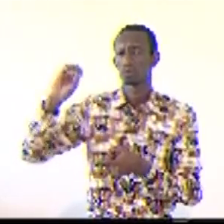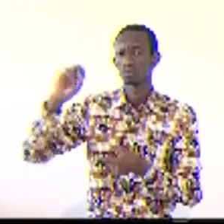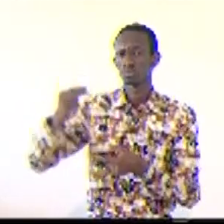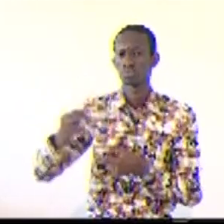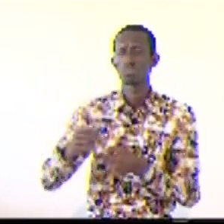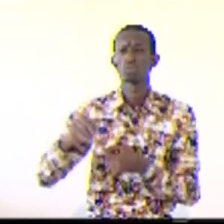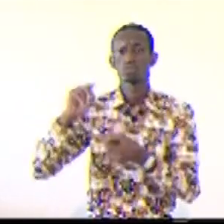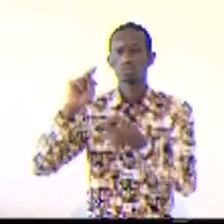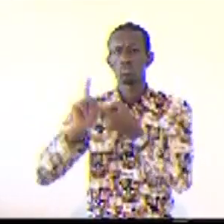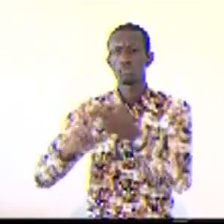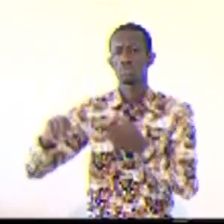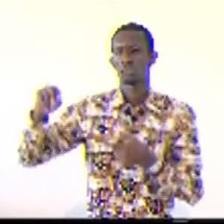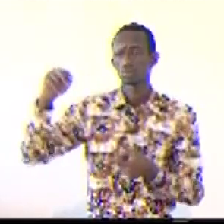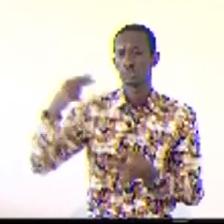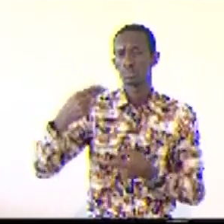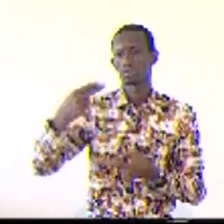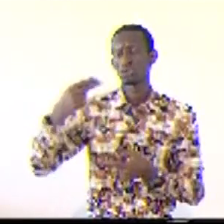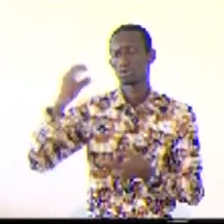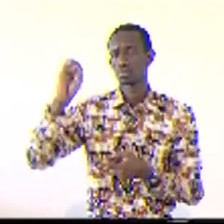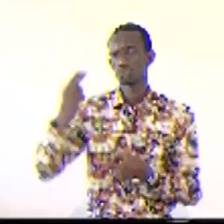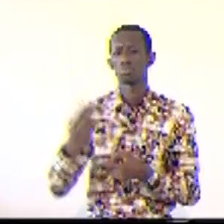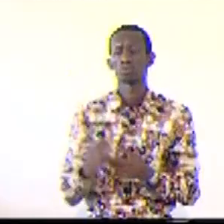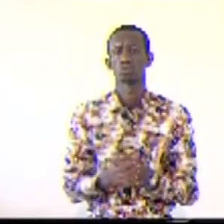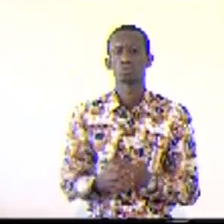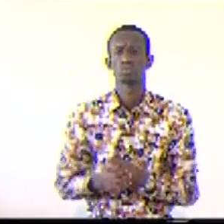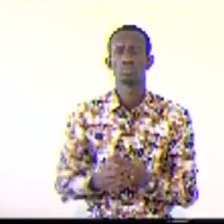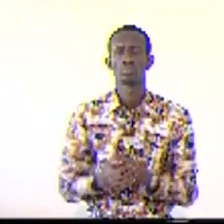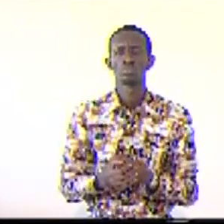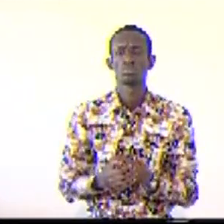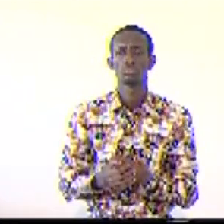It still gives the gas, carbon dioxide. So